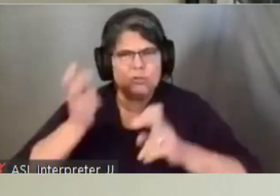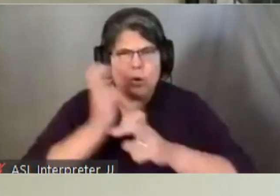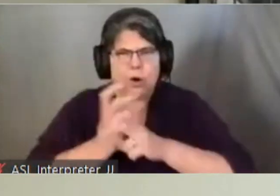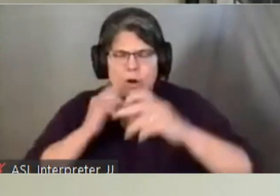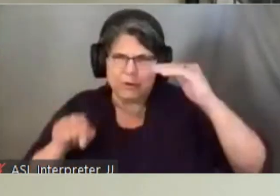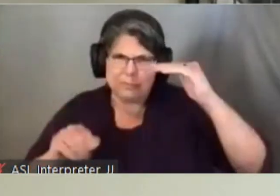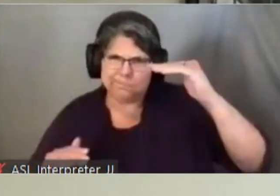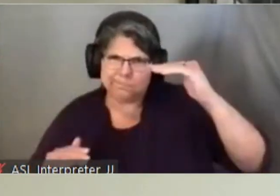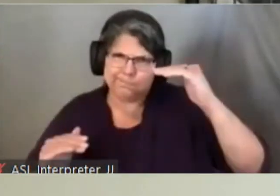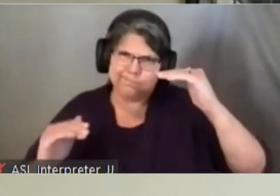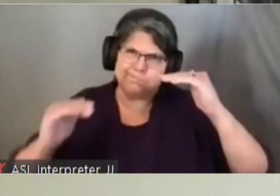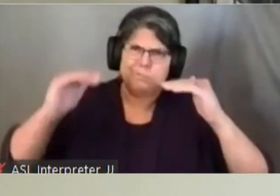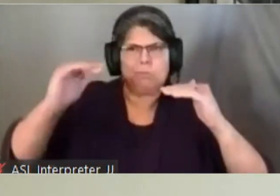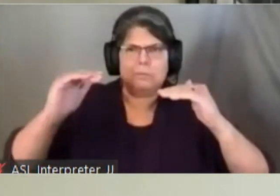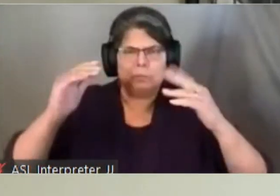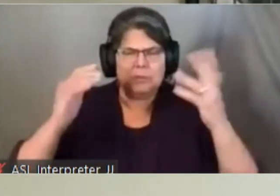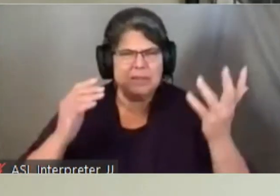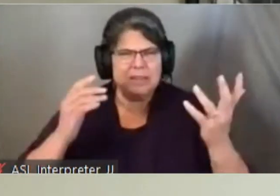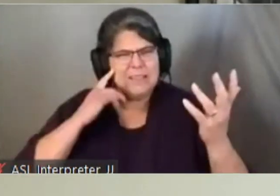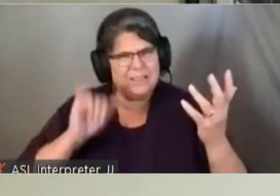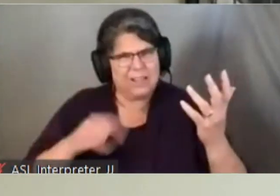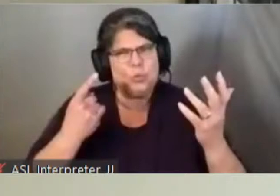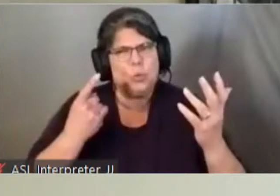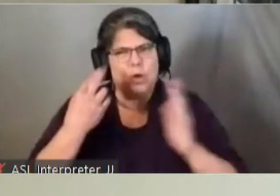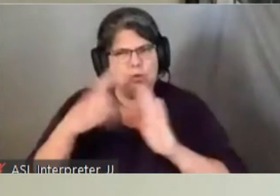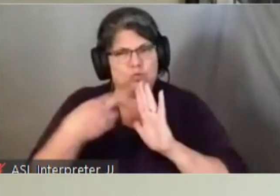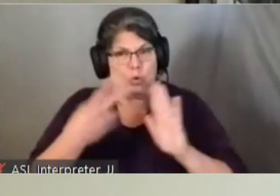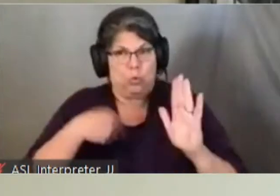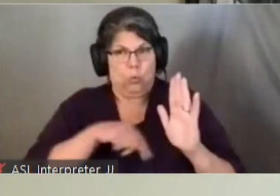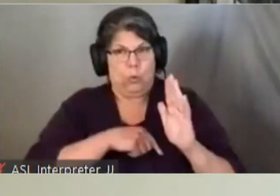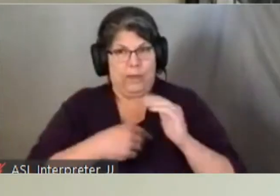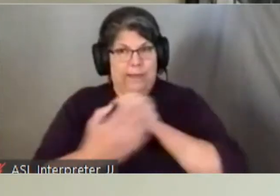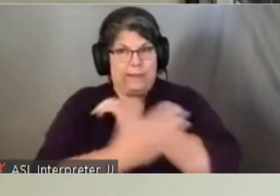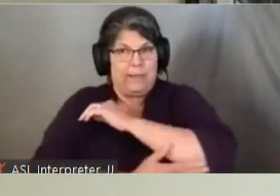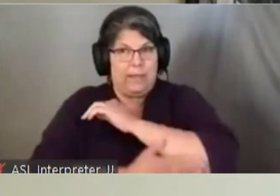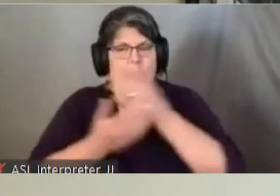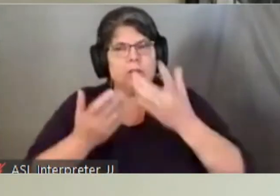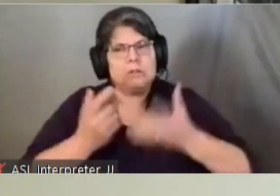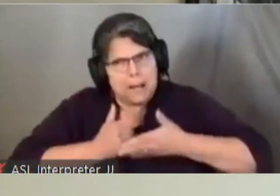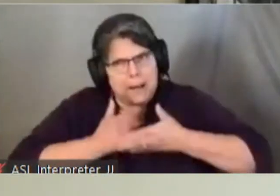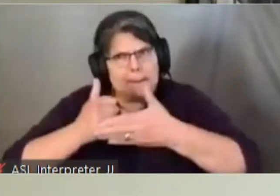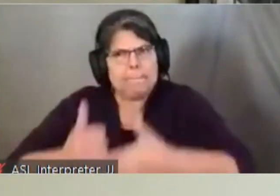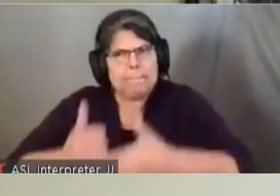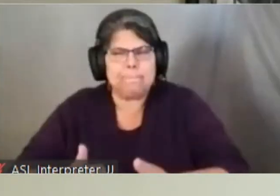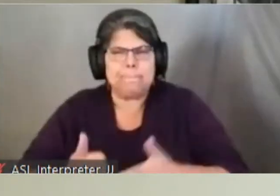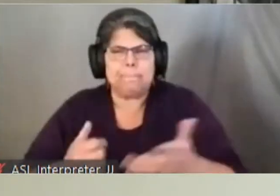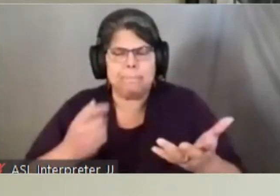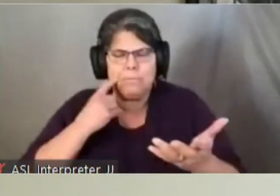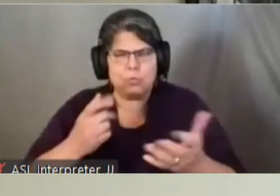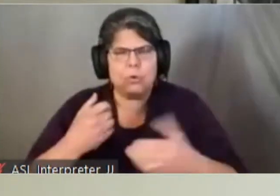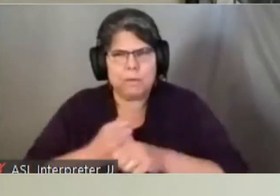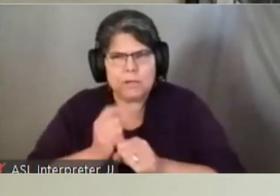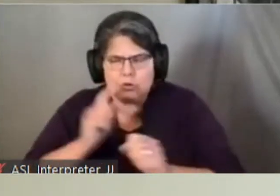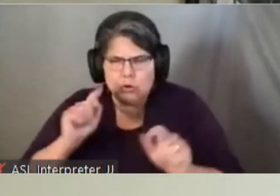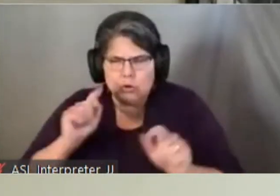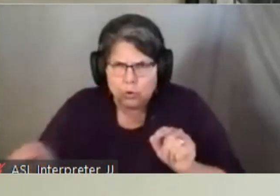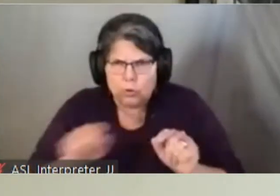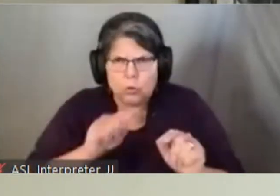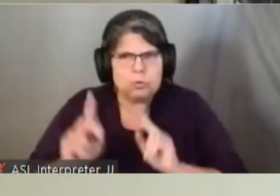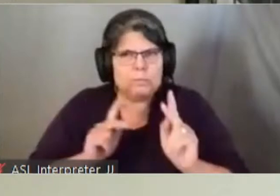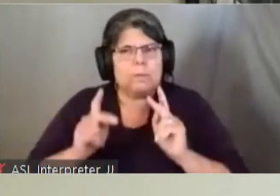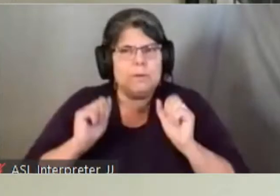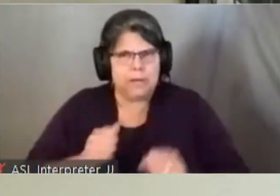that's one of the roles that I see as the county playing in terms of distributing these vaccines.